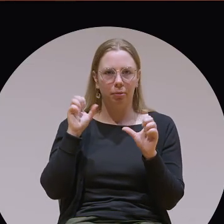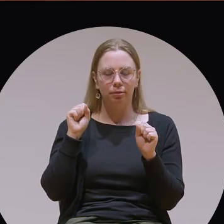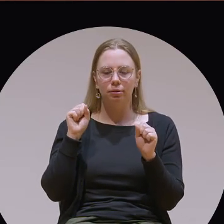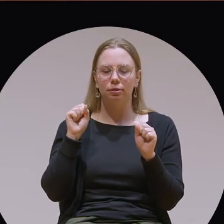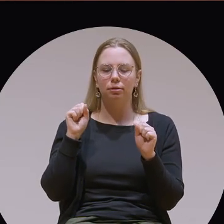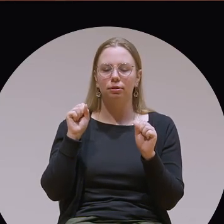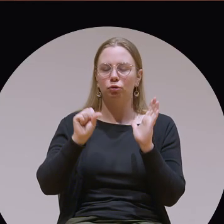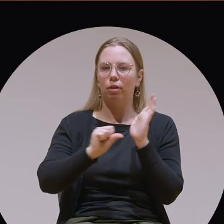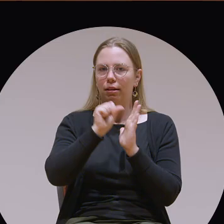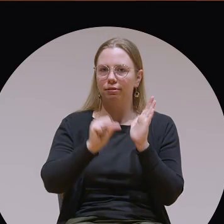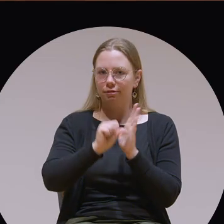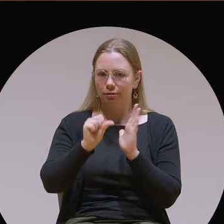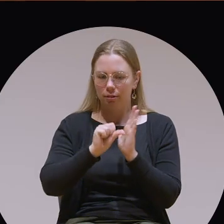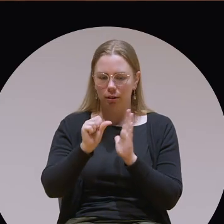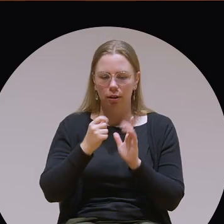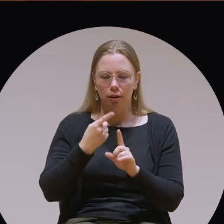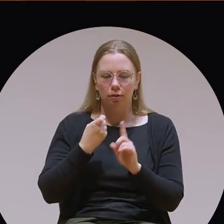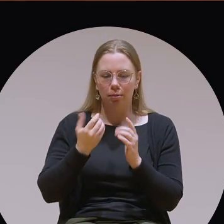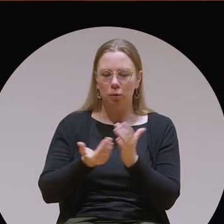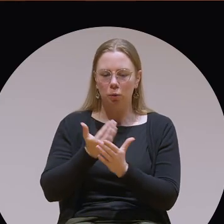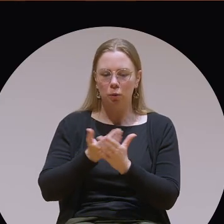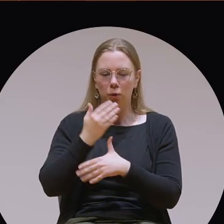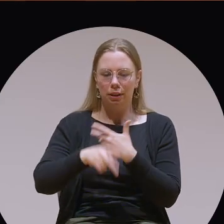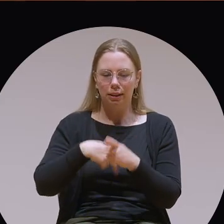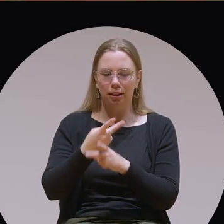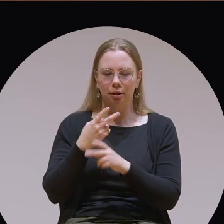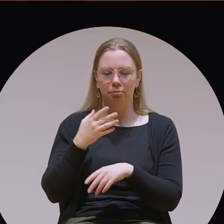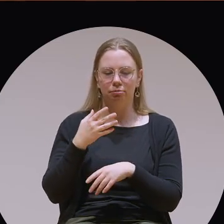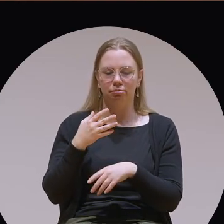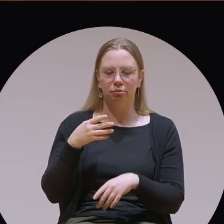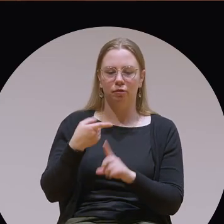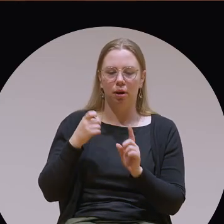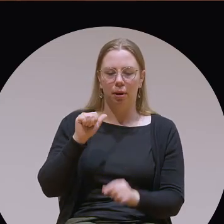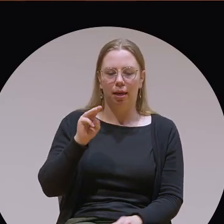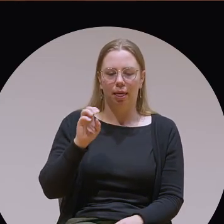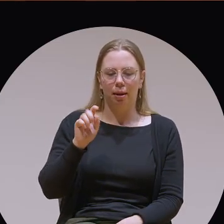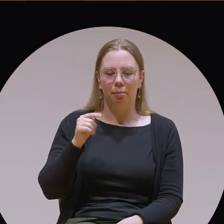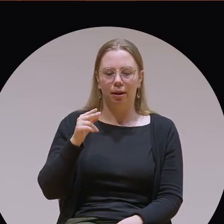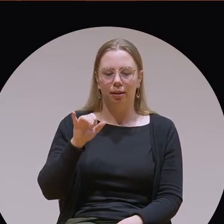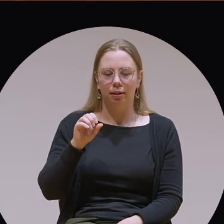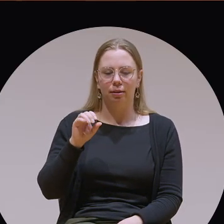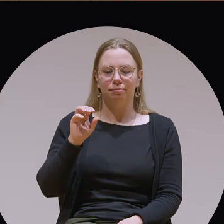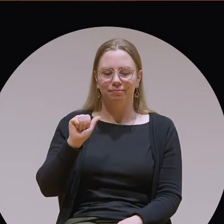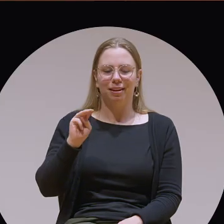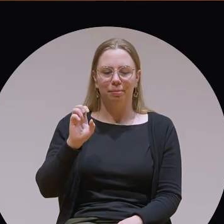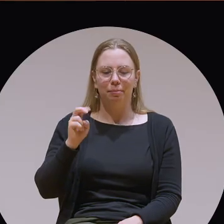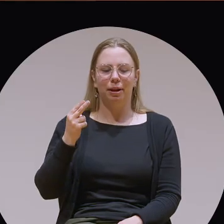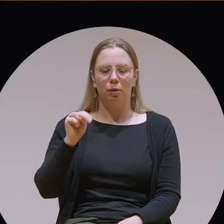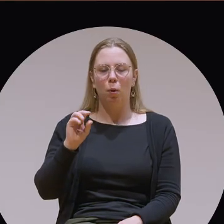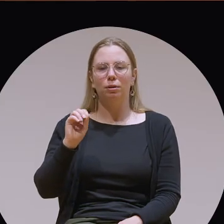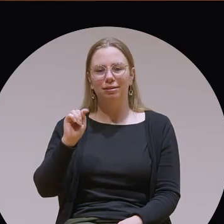fragmentary relief from Amenhotep I from the New Kingdom from 1500 BC. And this belonged to one of